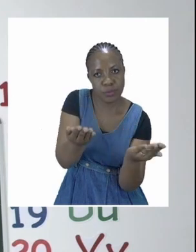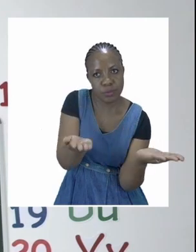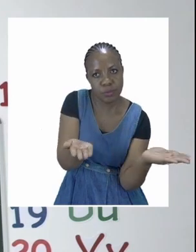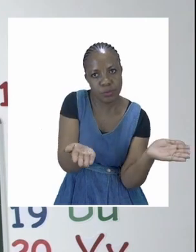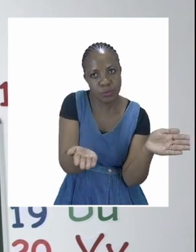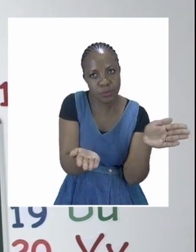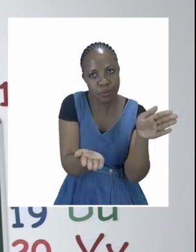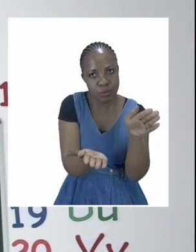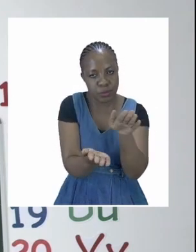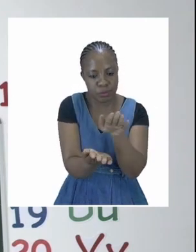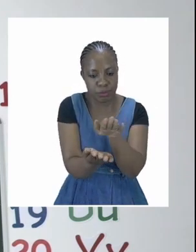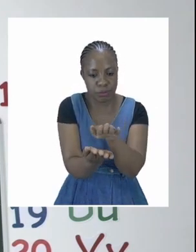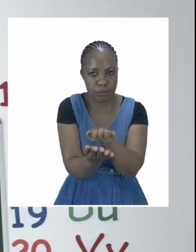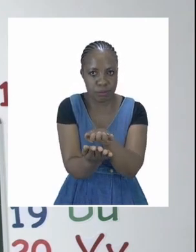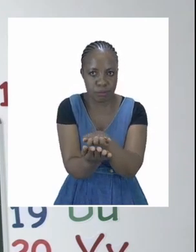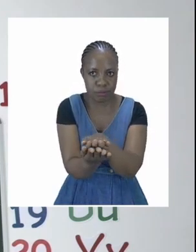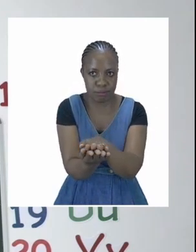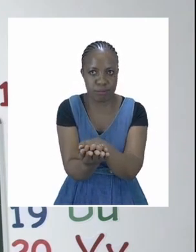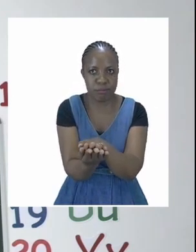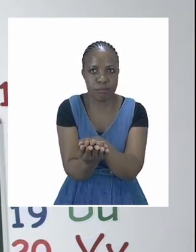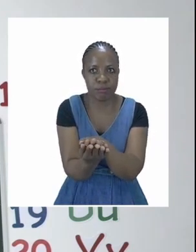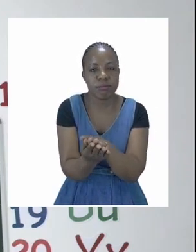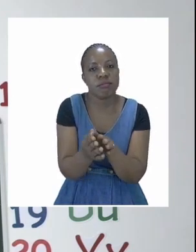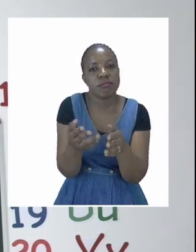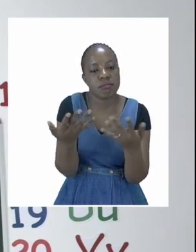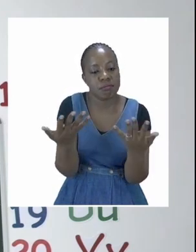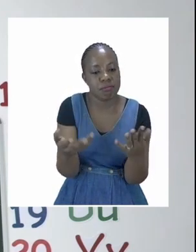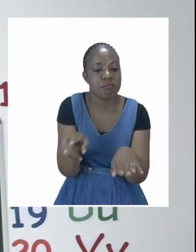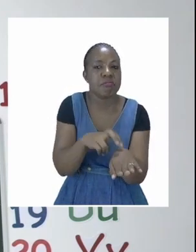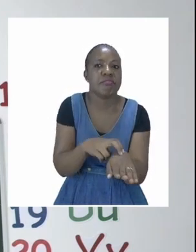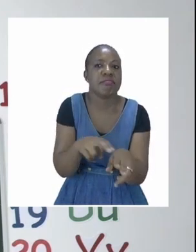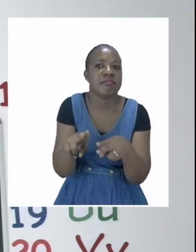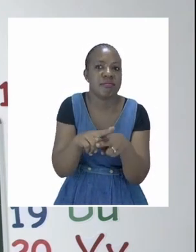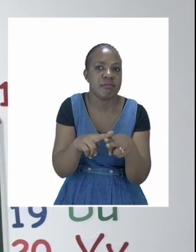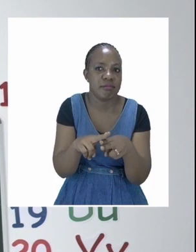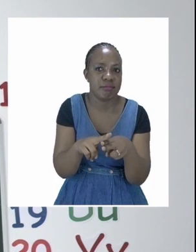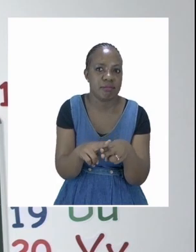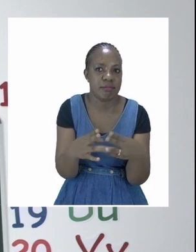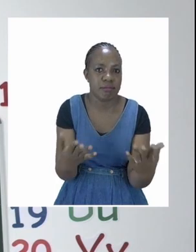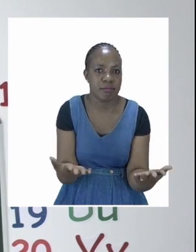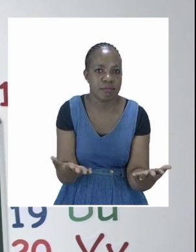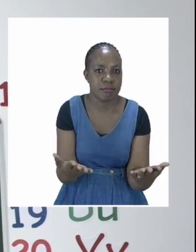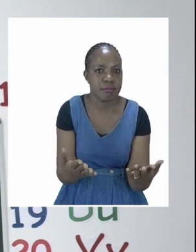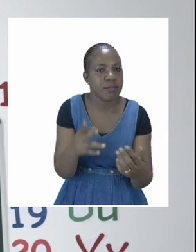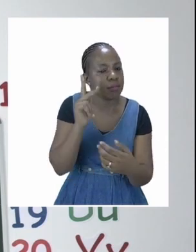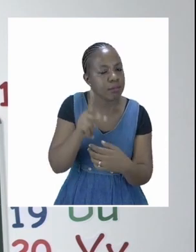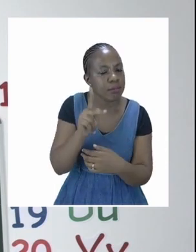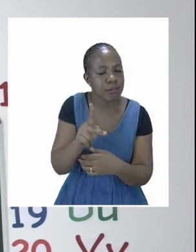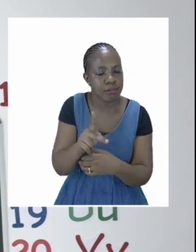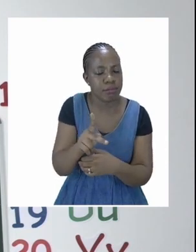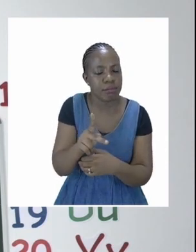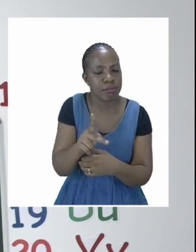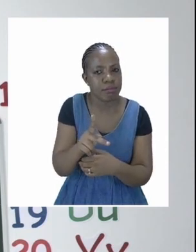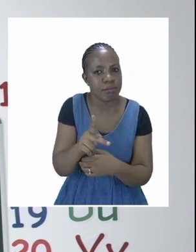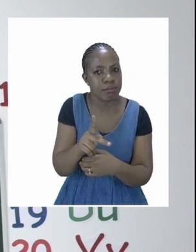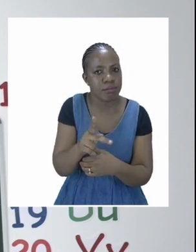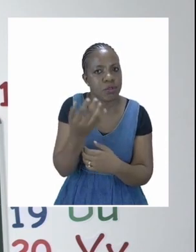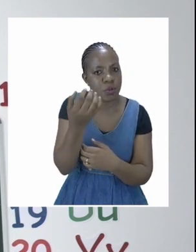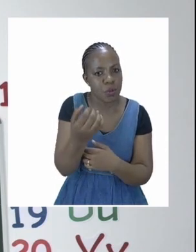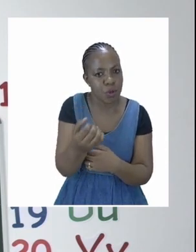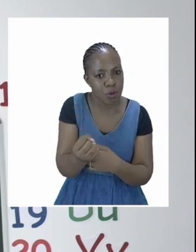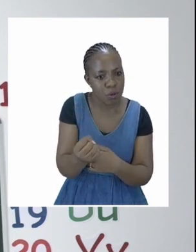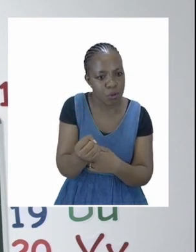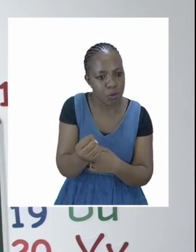it for ready to use. But there is more. We are also available on